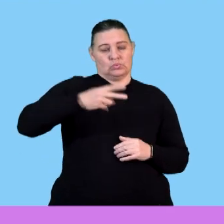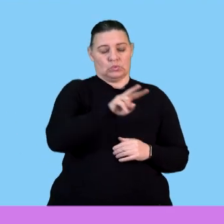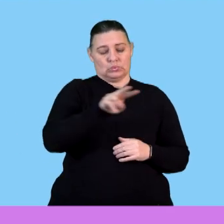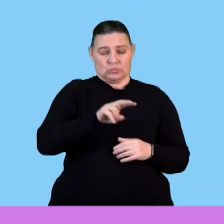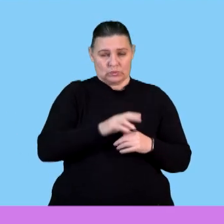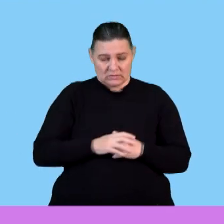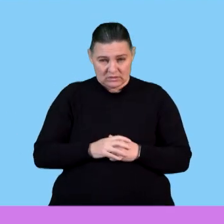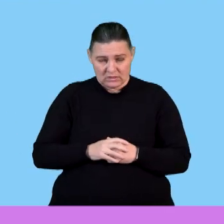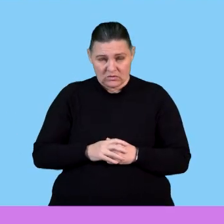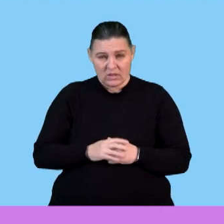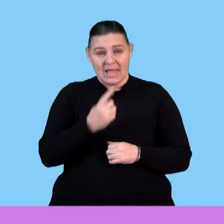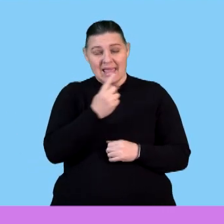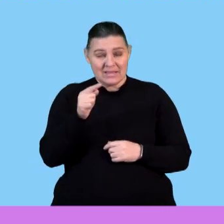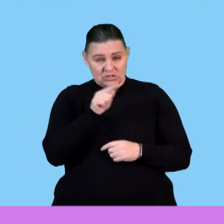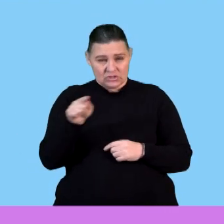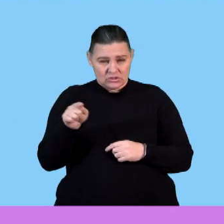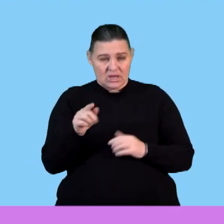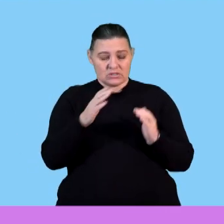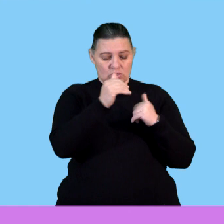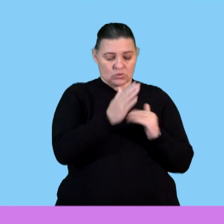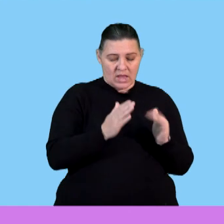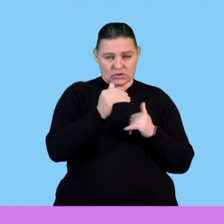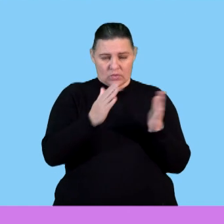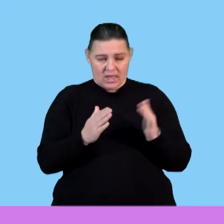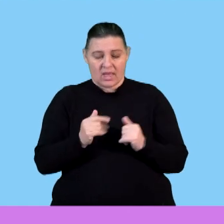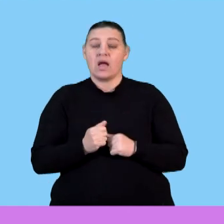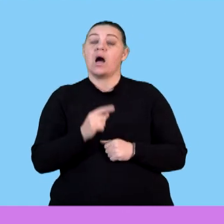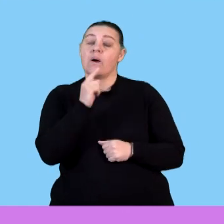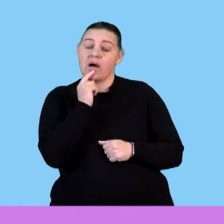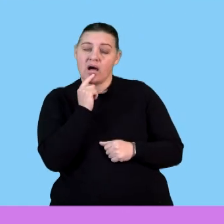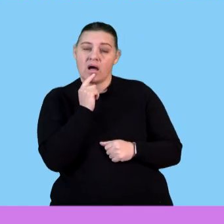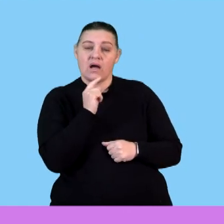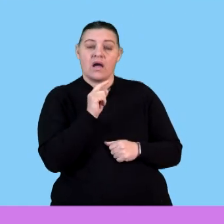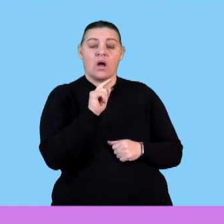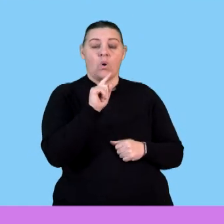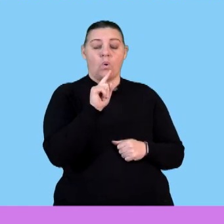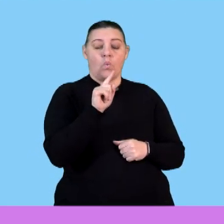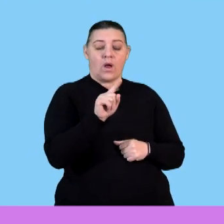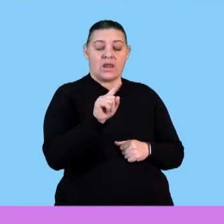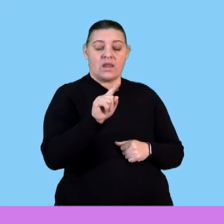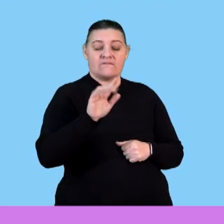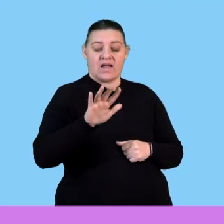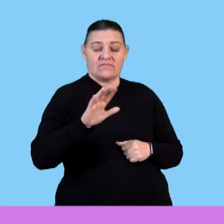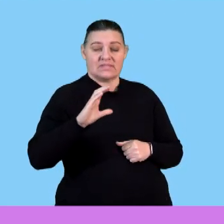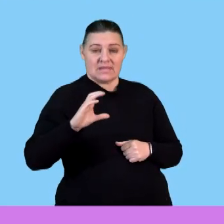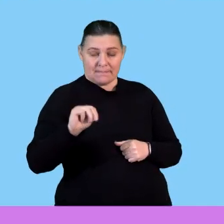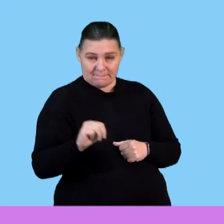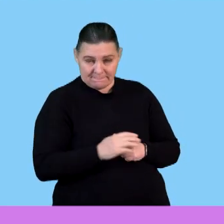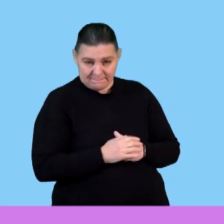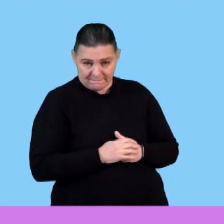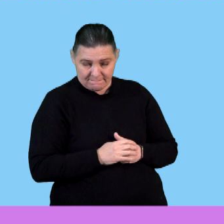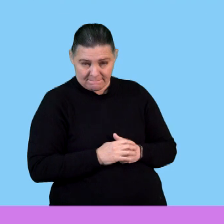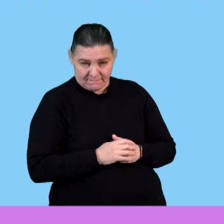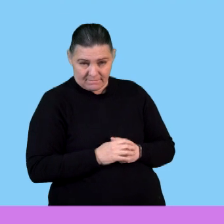with the length of 15 centimeters. So if I look at this, I'm just going to take a measurement in the middle